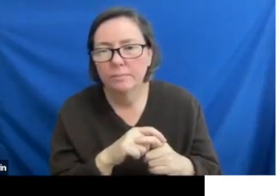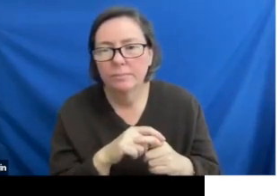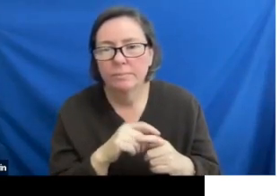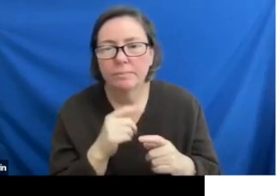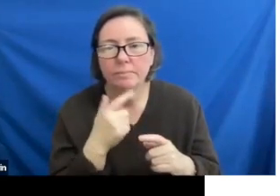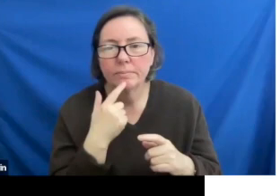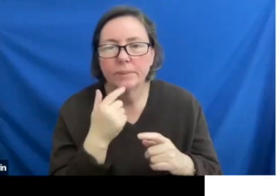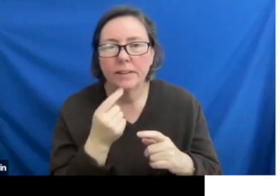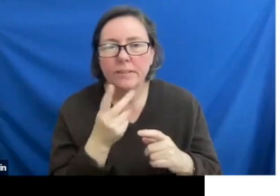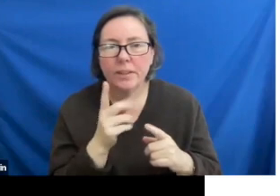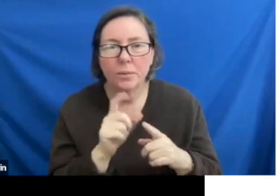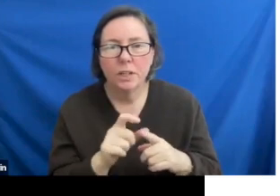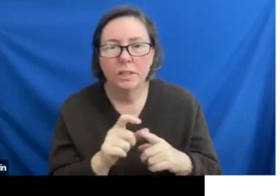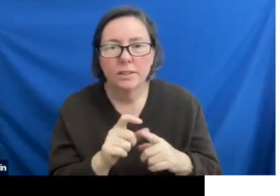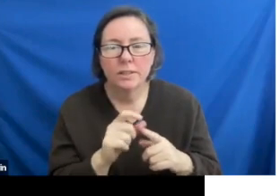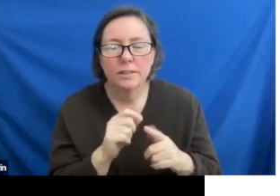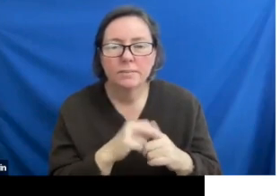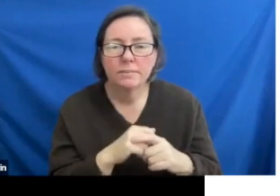words.